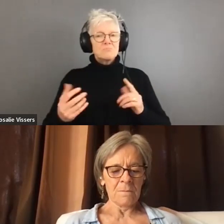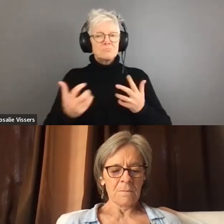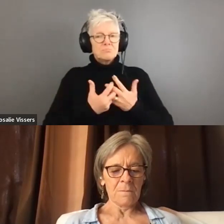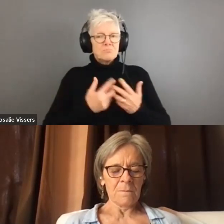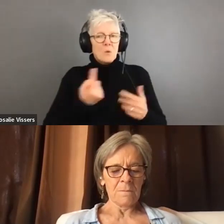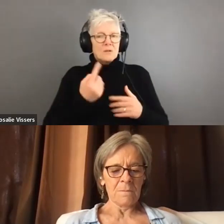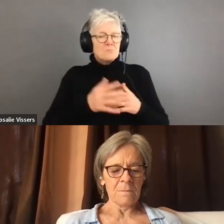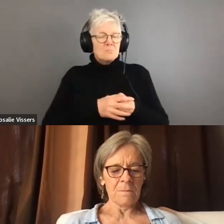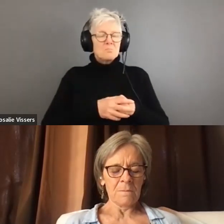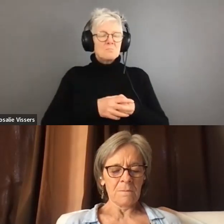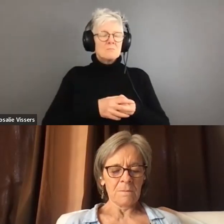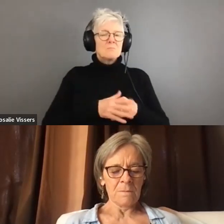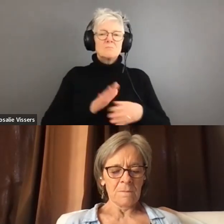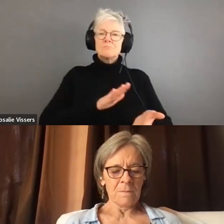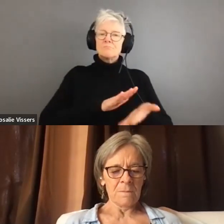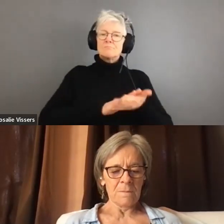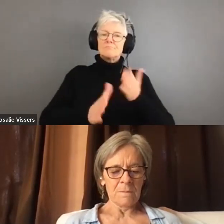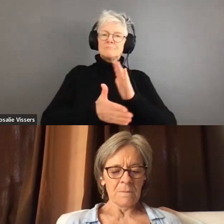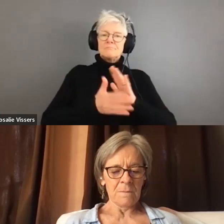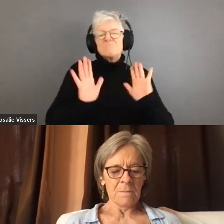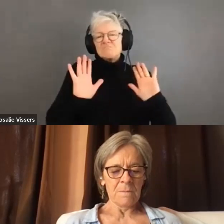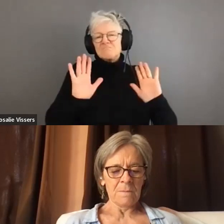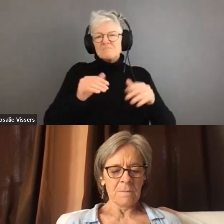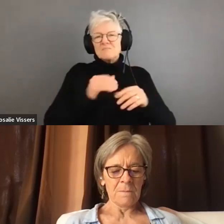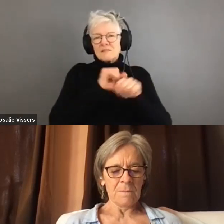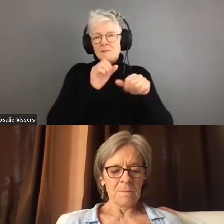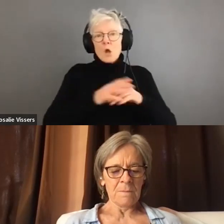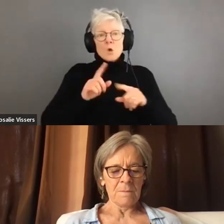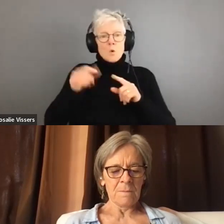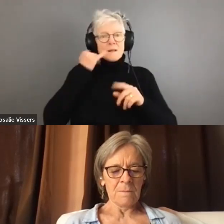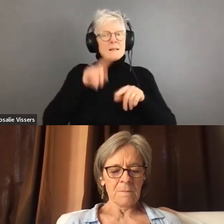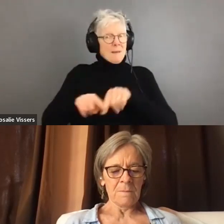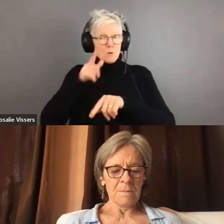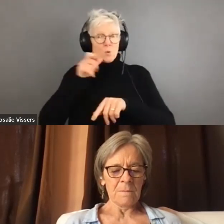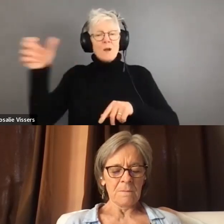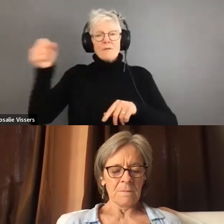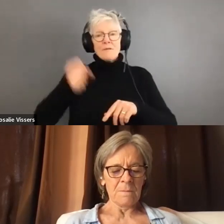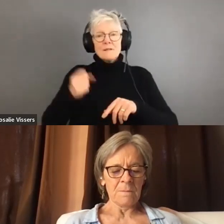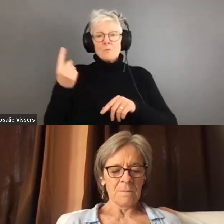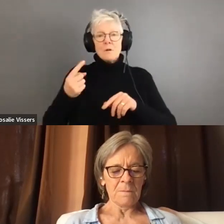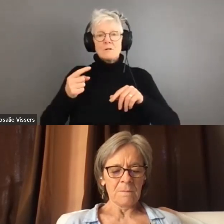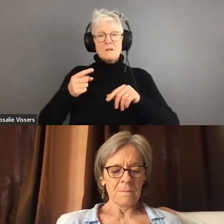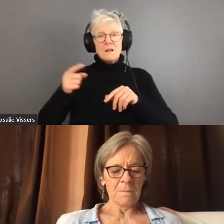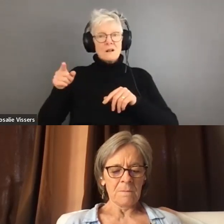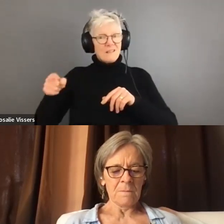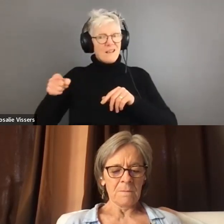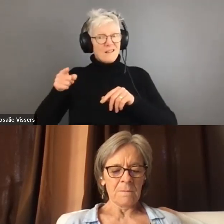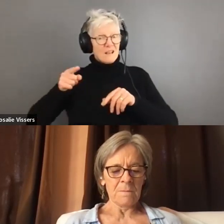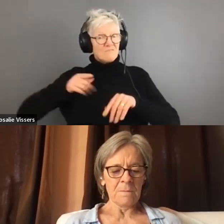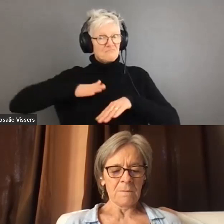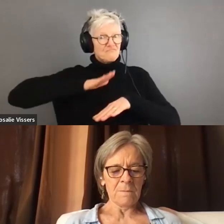And it depends what type of show you're doing. But if you're having people coming on especially giving advice,